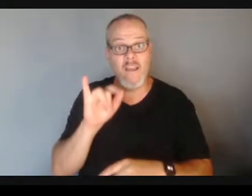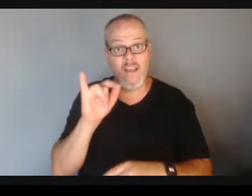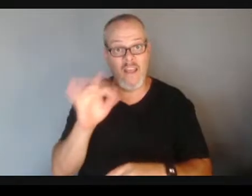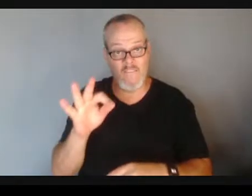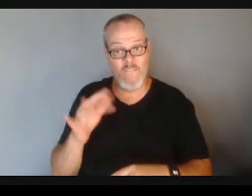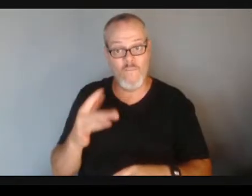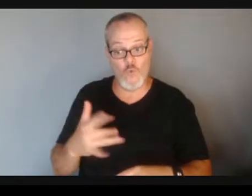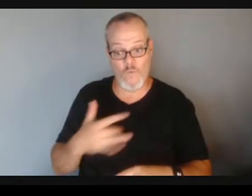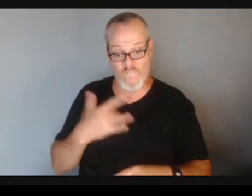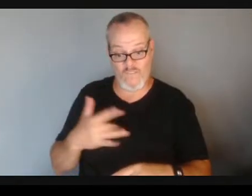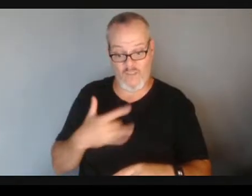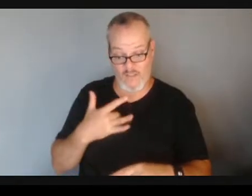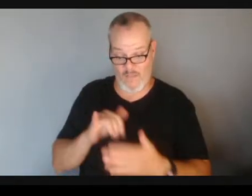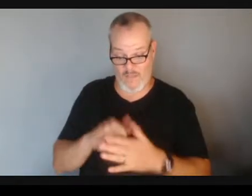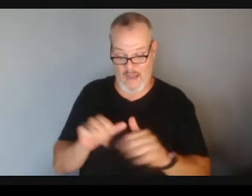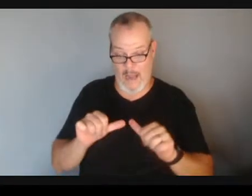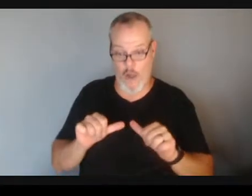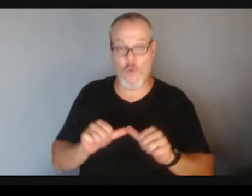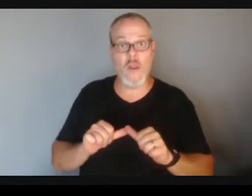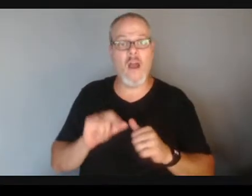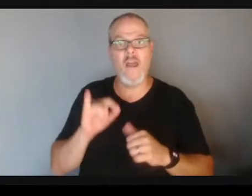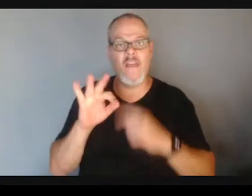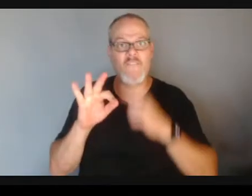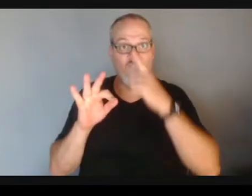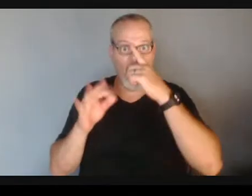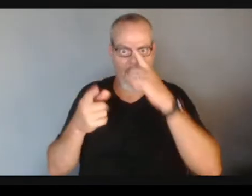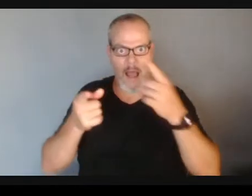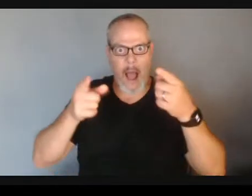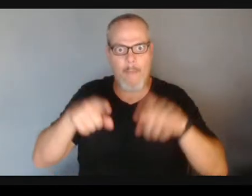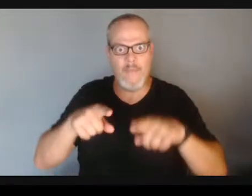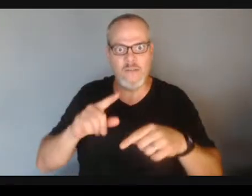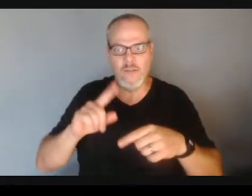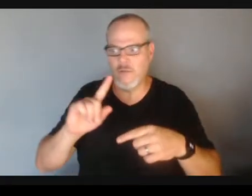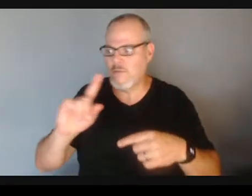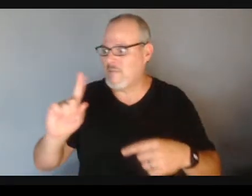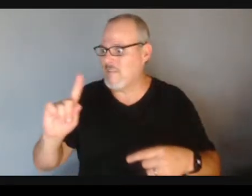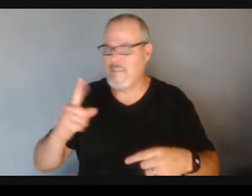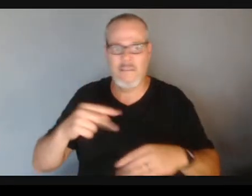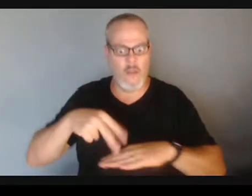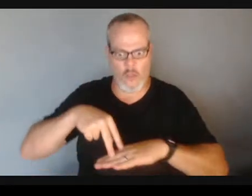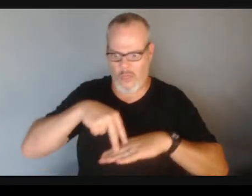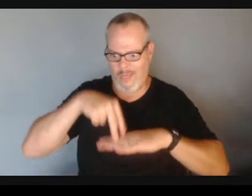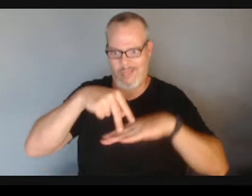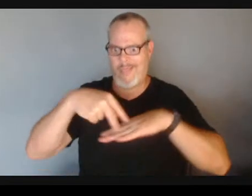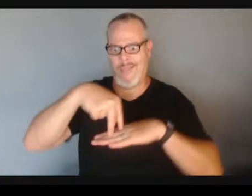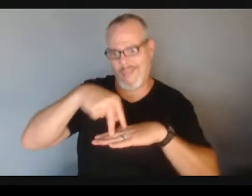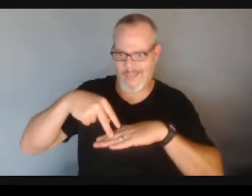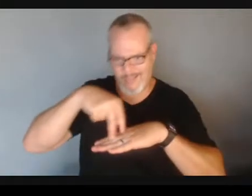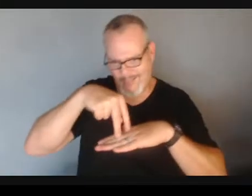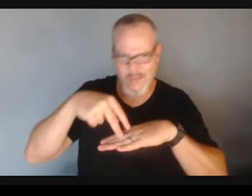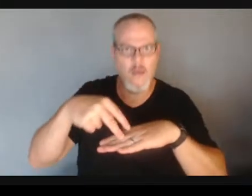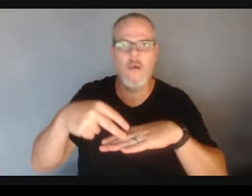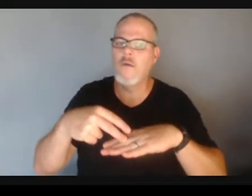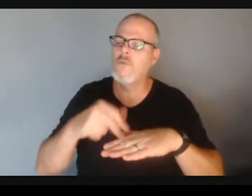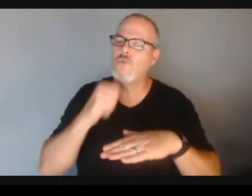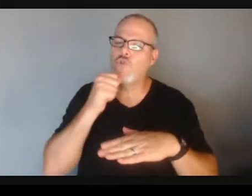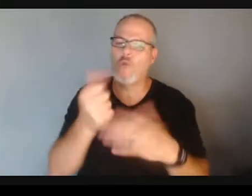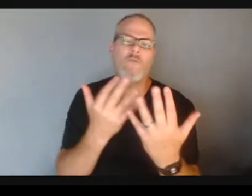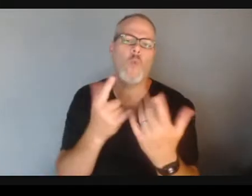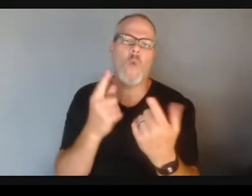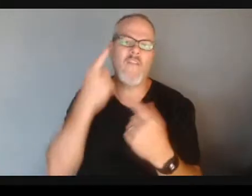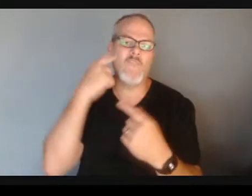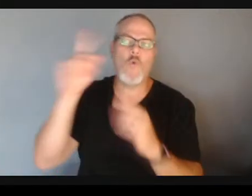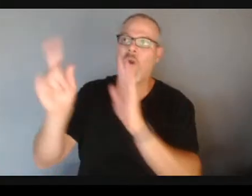locally generated tsunami, one that you have difficulty standing, you do not need to wait for a siren or